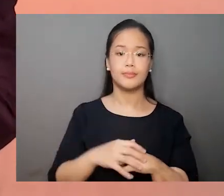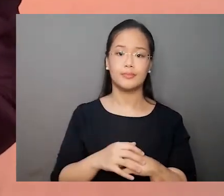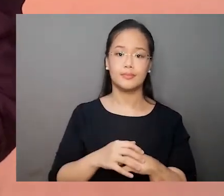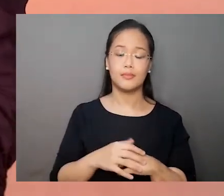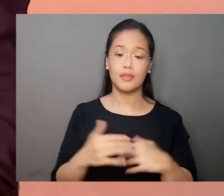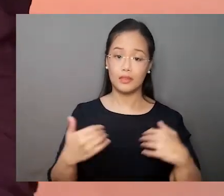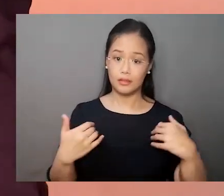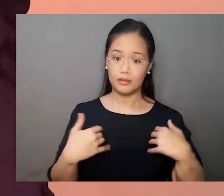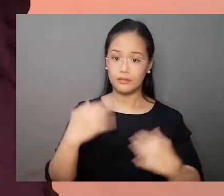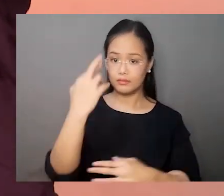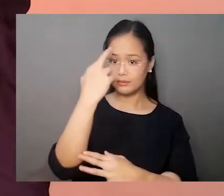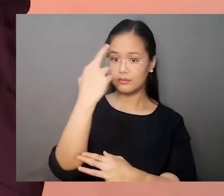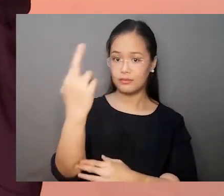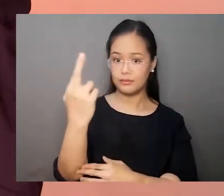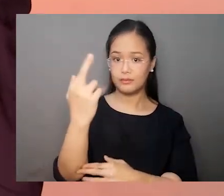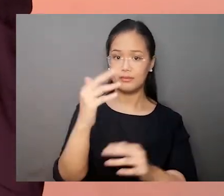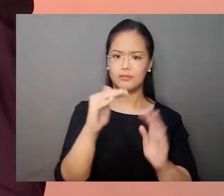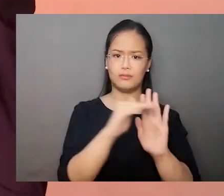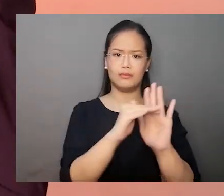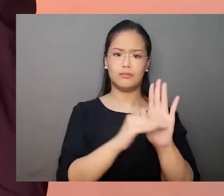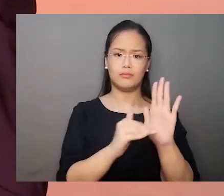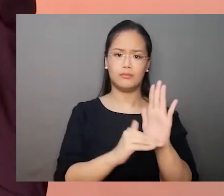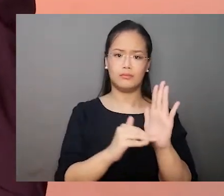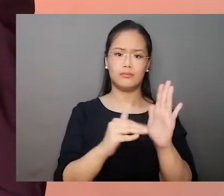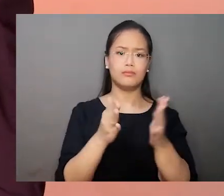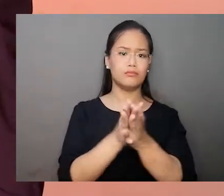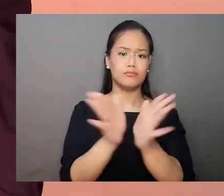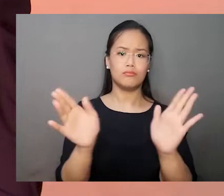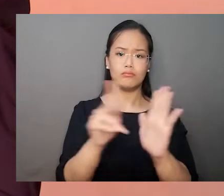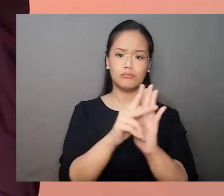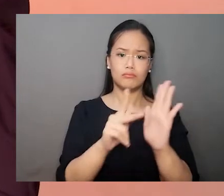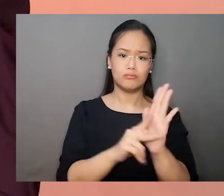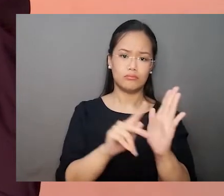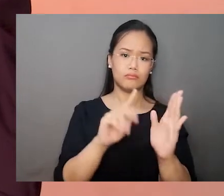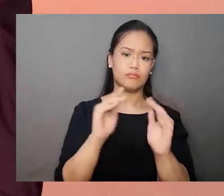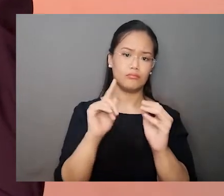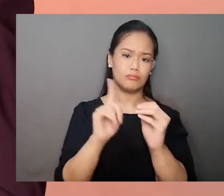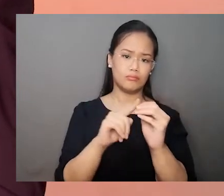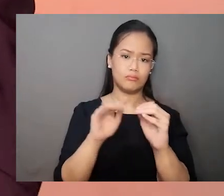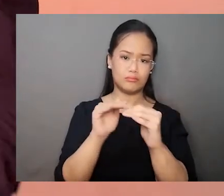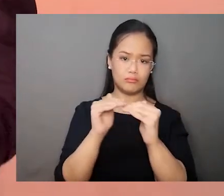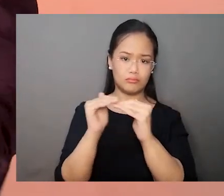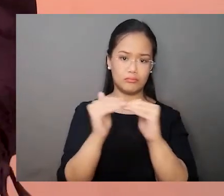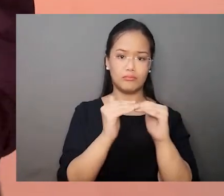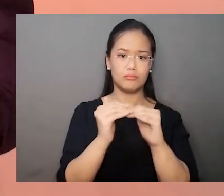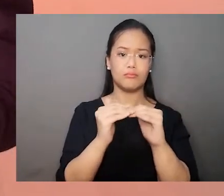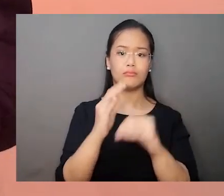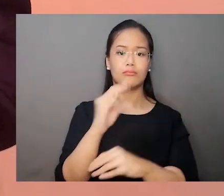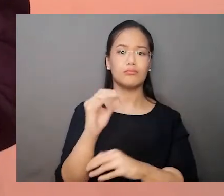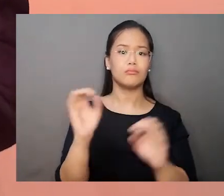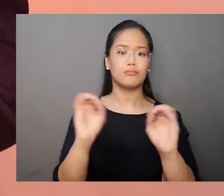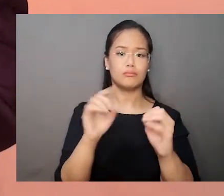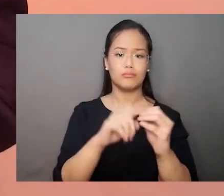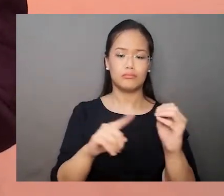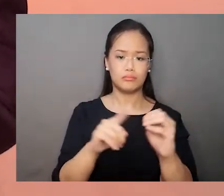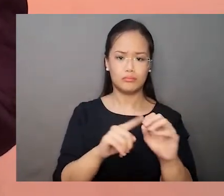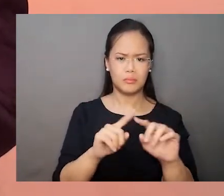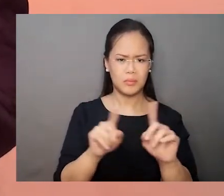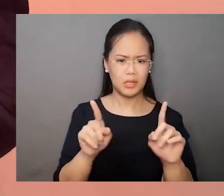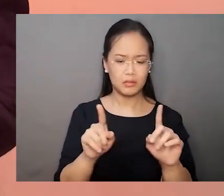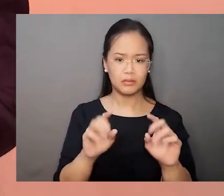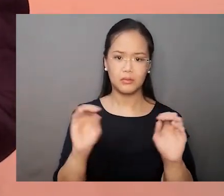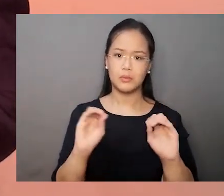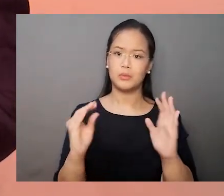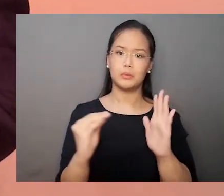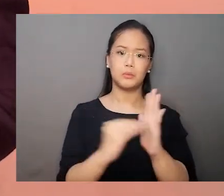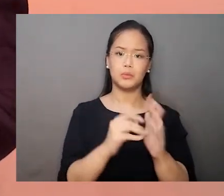there was a realization that these general provisions on equality and non discrimination did not necessarily reflect the particular